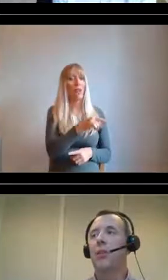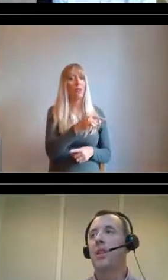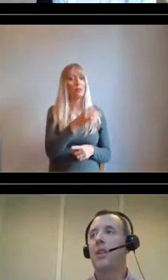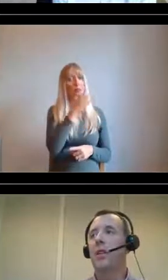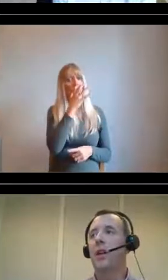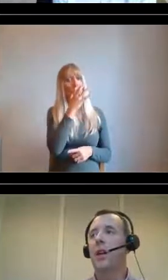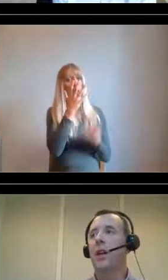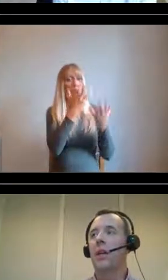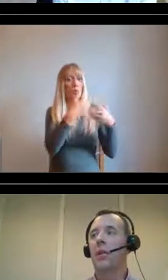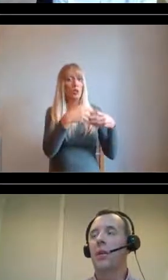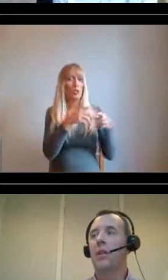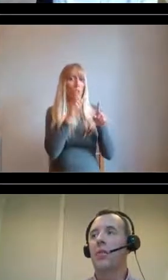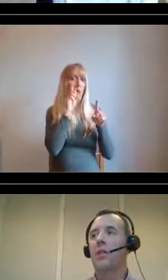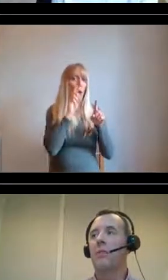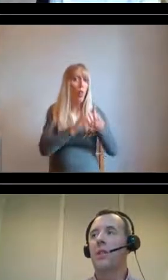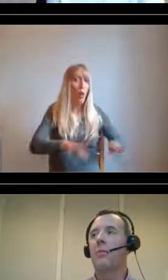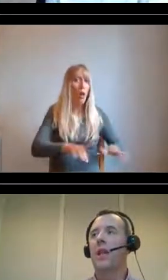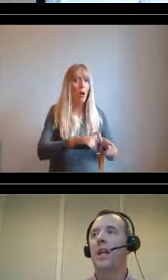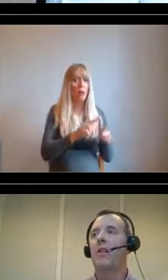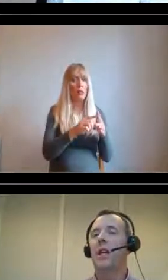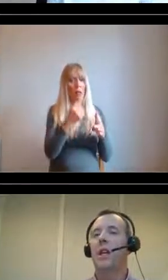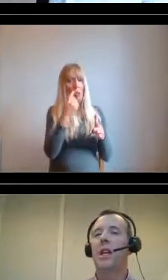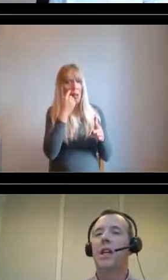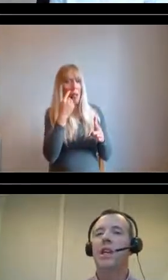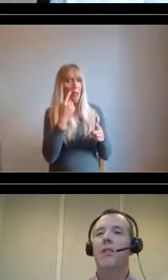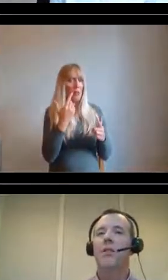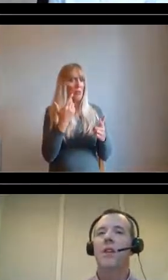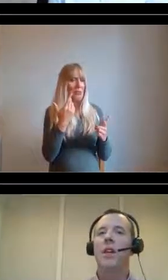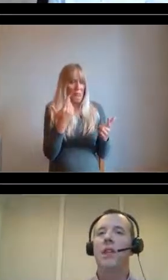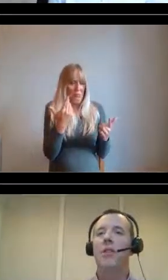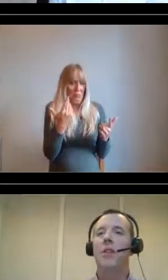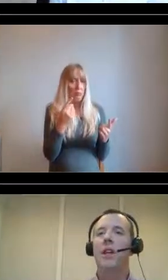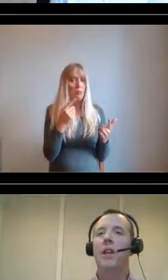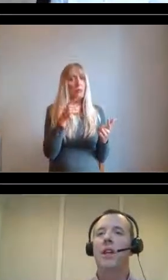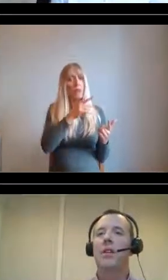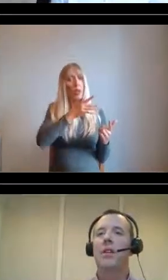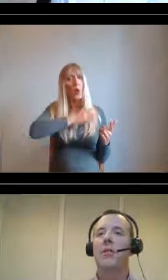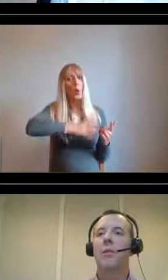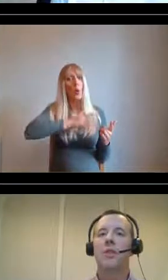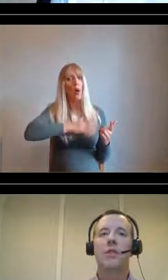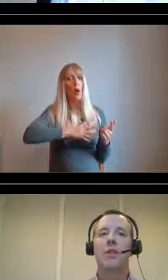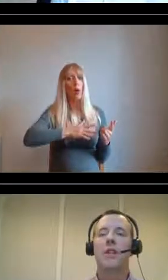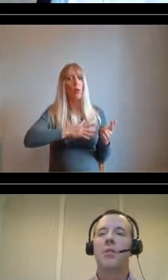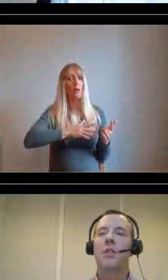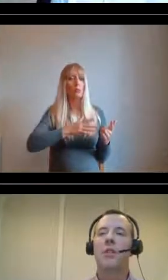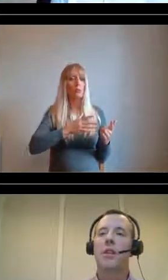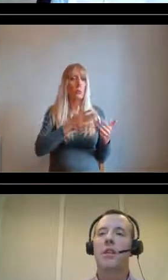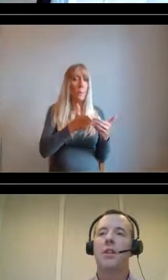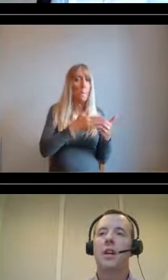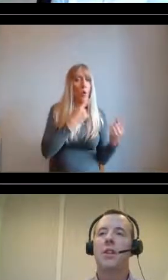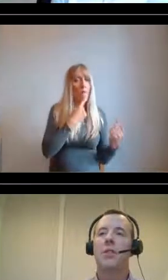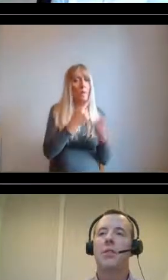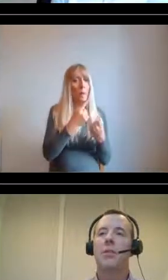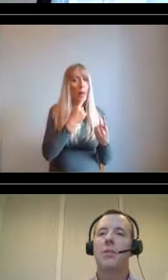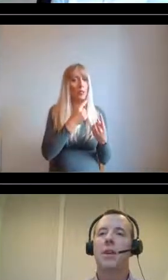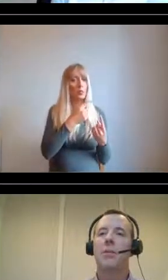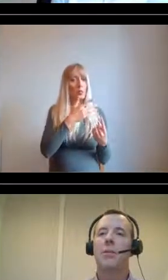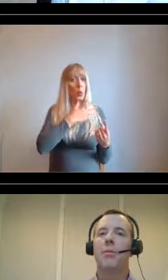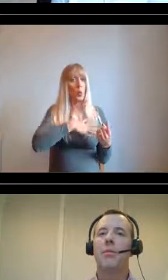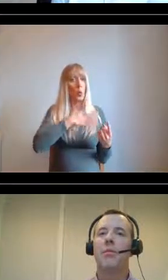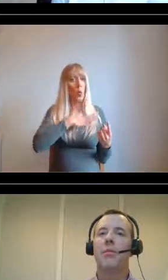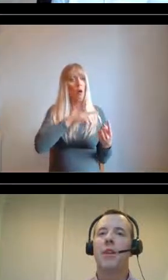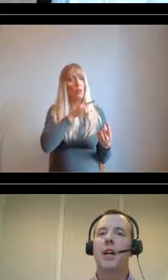particular what does it look like and what does it mean to me, I think if you'd like, the person who's asked that question, if you'd like